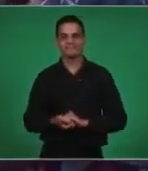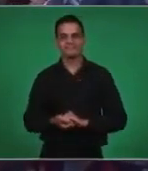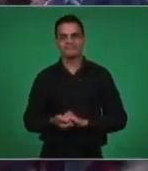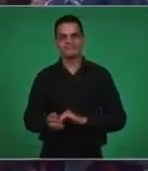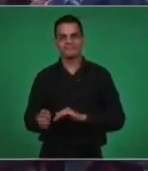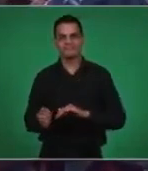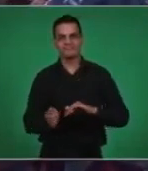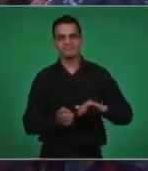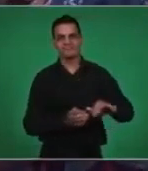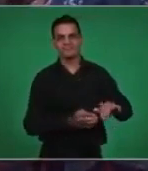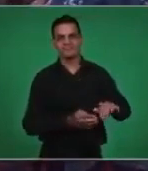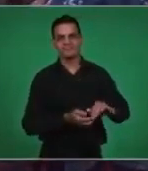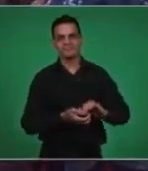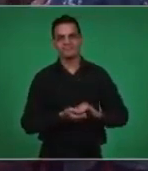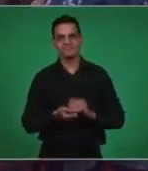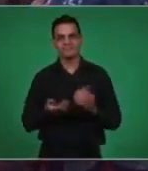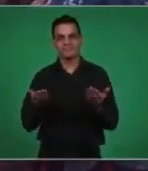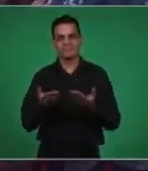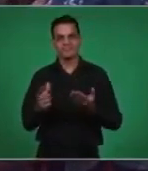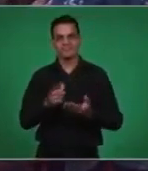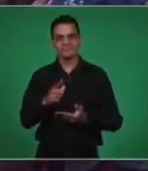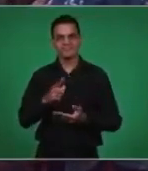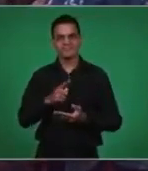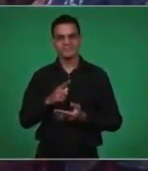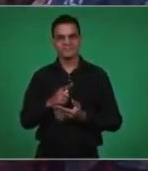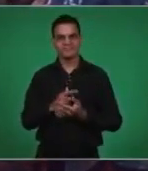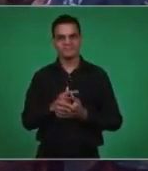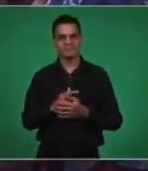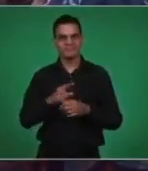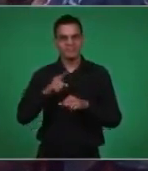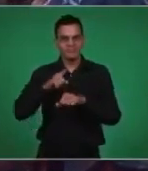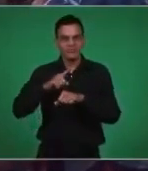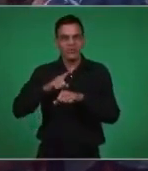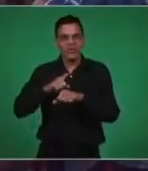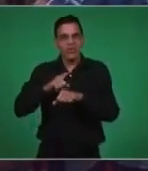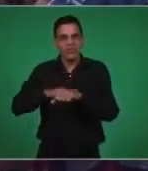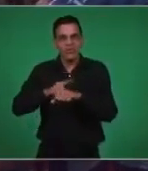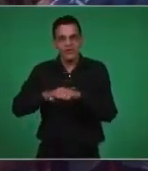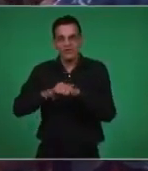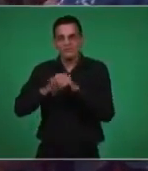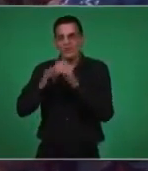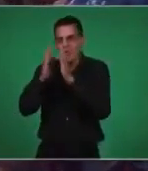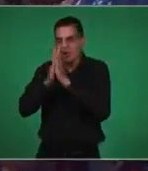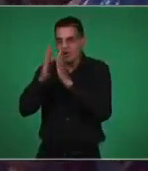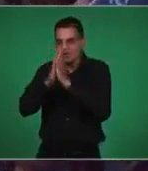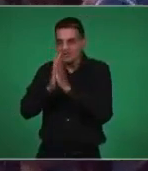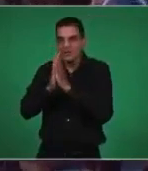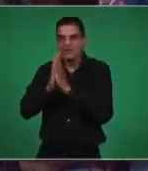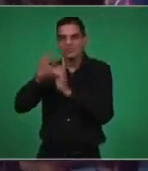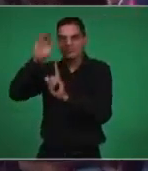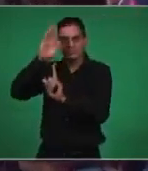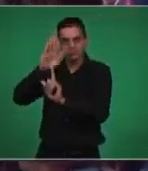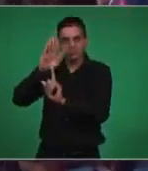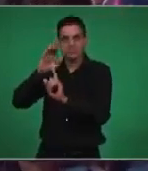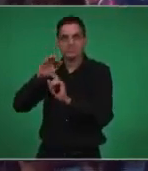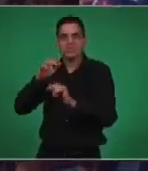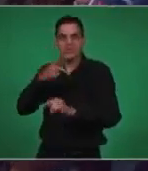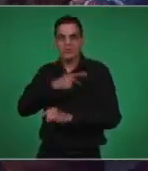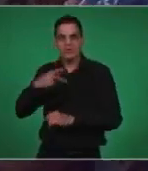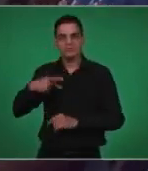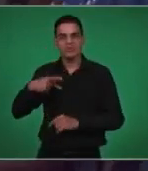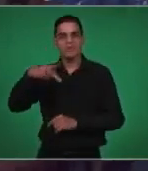We're going to send you home with a apostolic blessing by the pastor Paulo